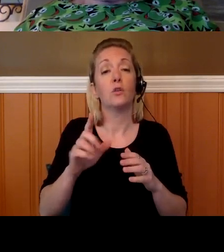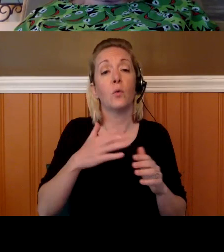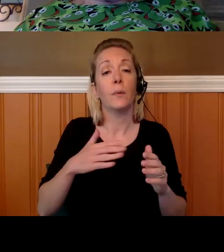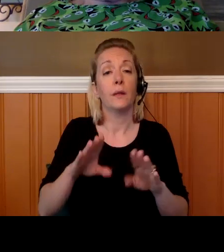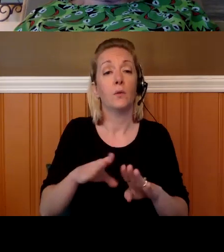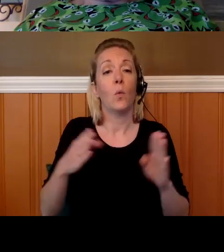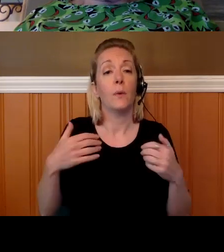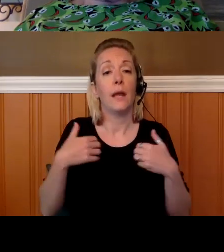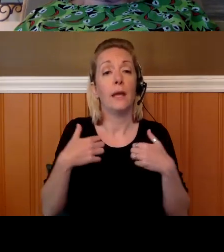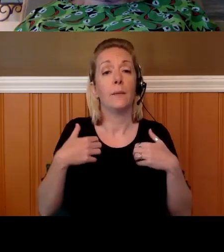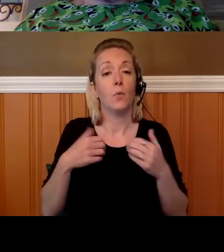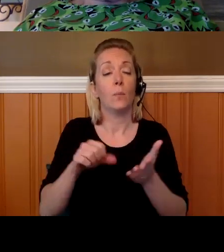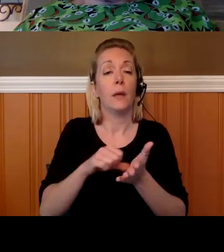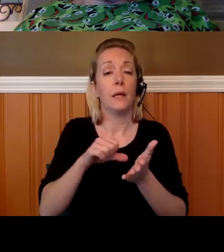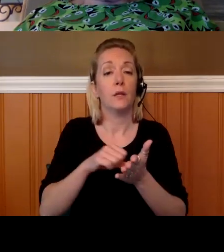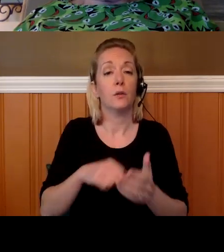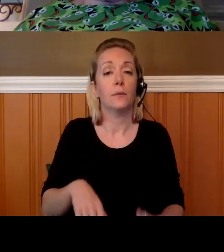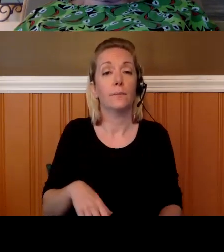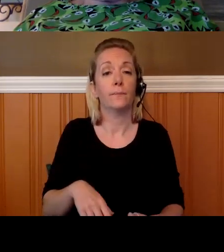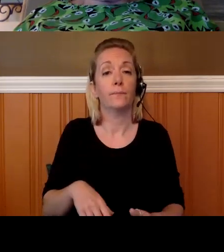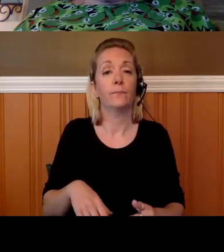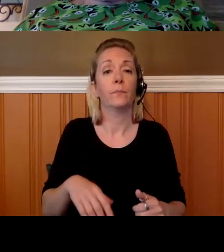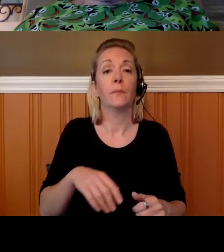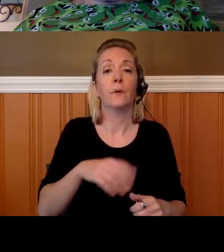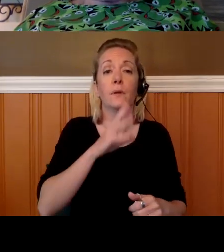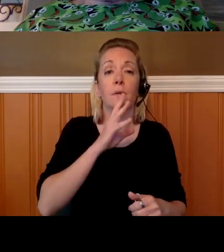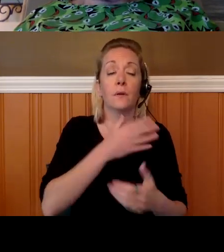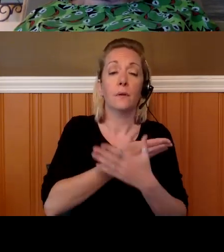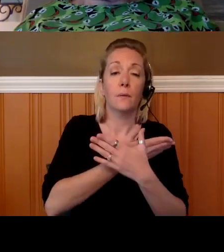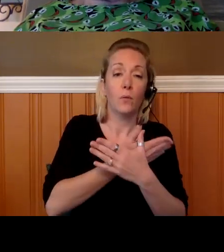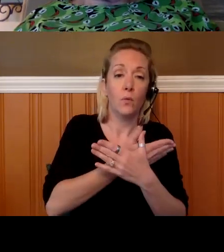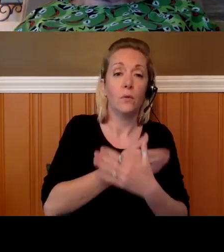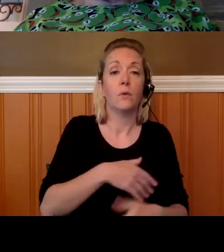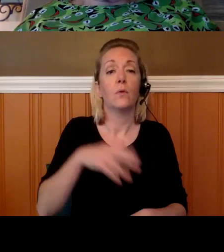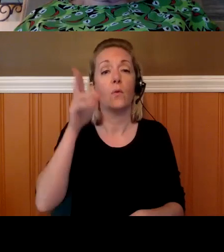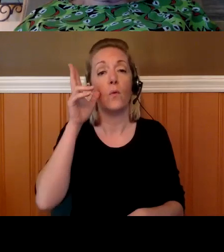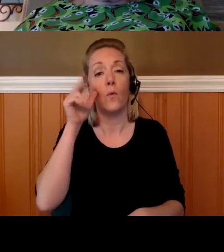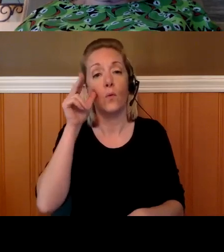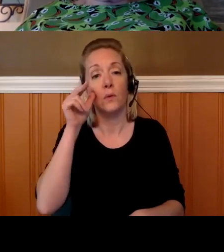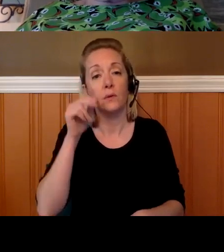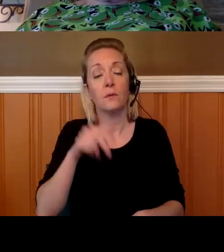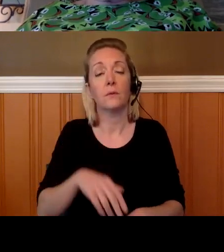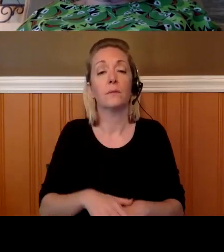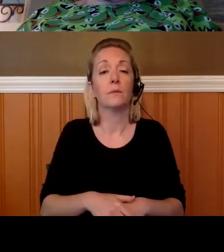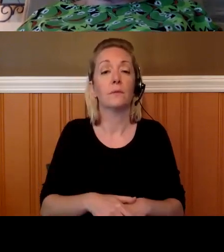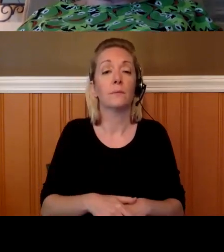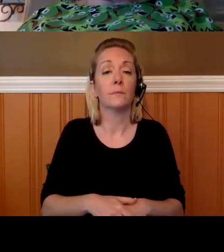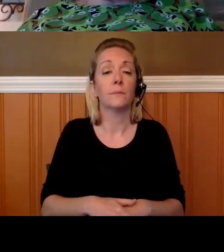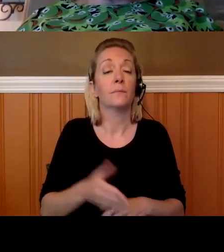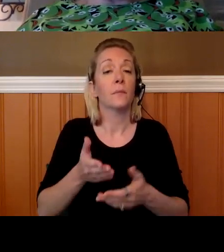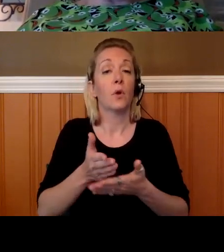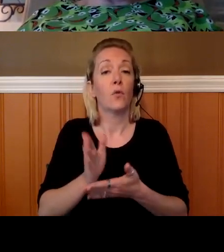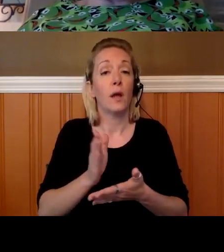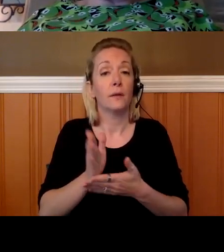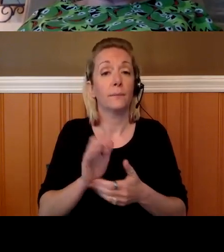Thank you. Butterfly. Horse. Oh, you love your horses and your butterflies. All right.